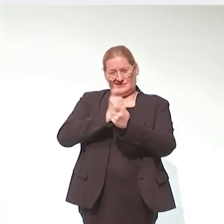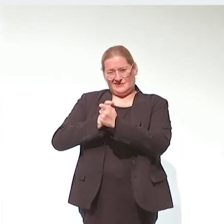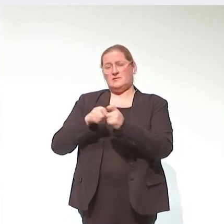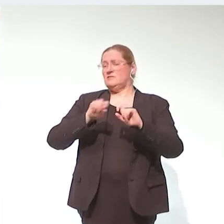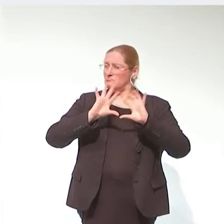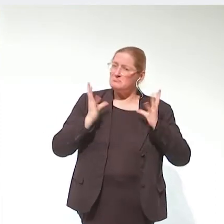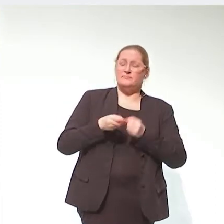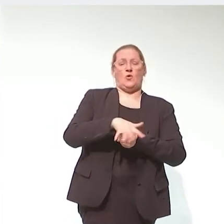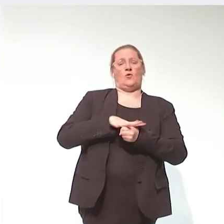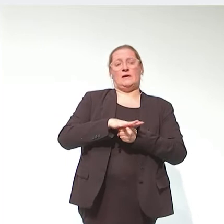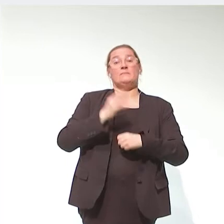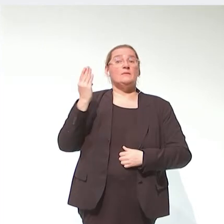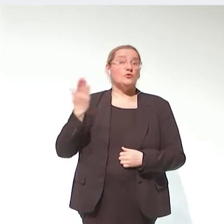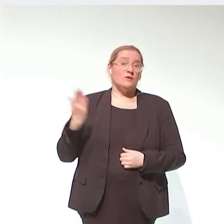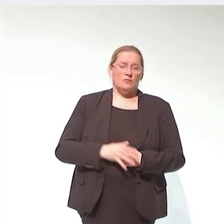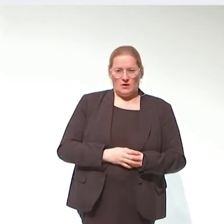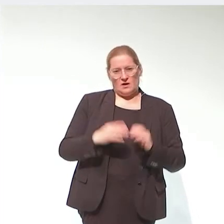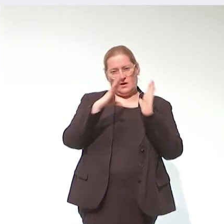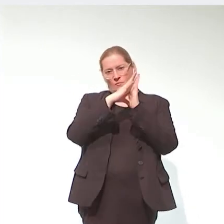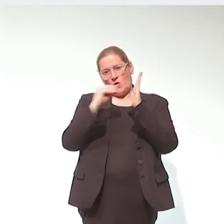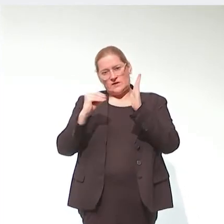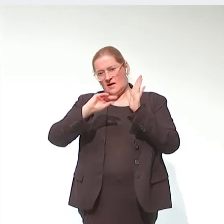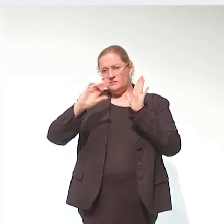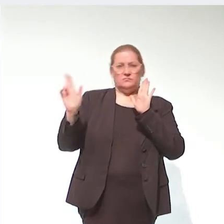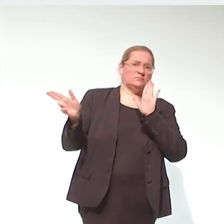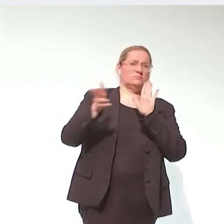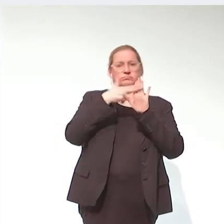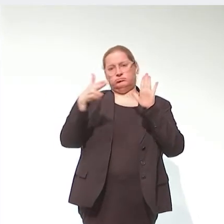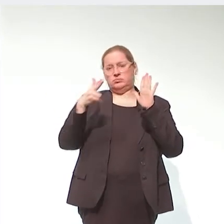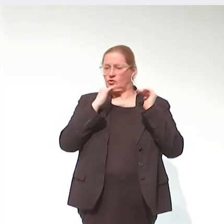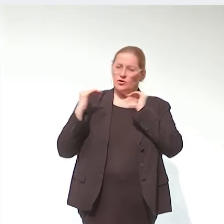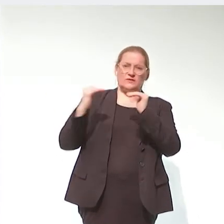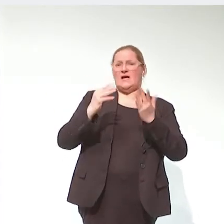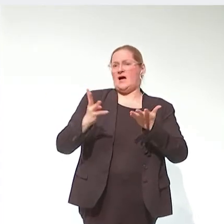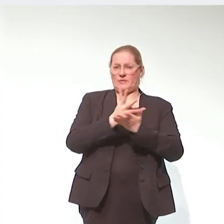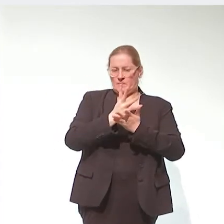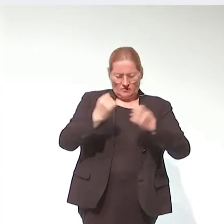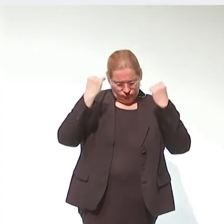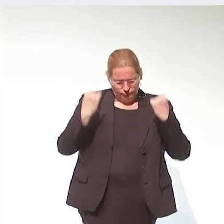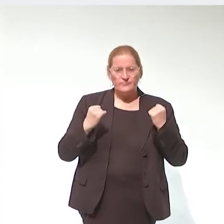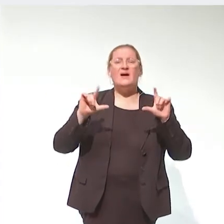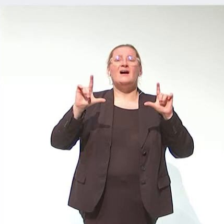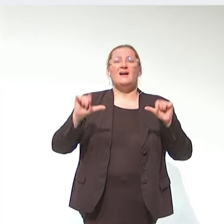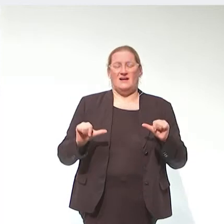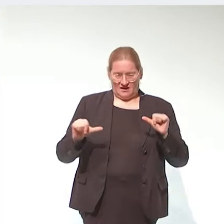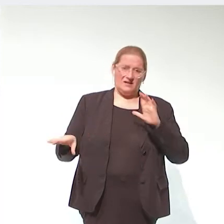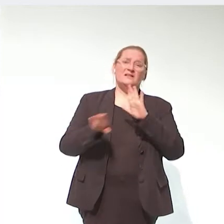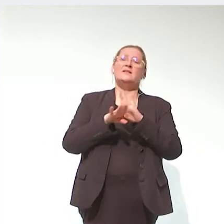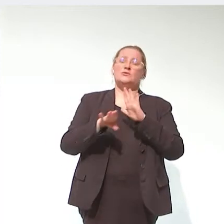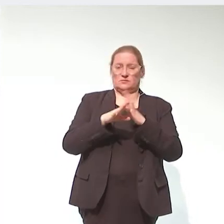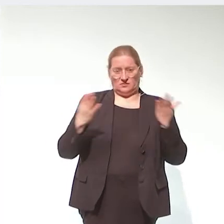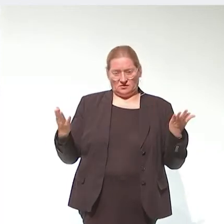of data and metadata preparation, as well as specified maintenance